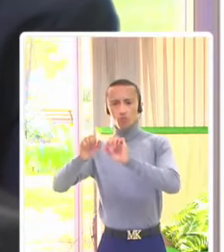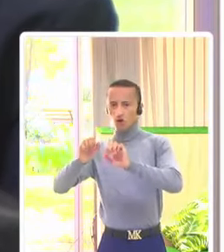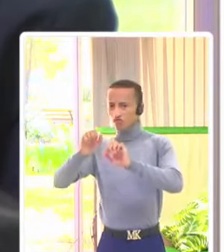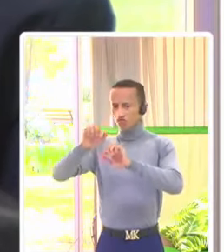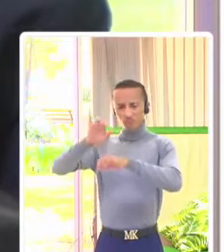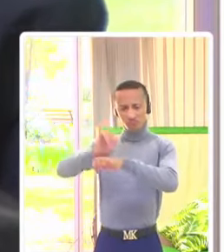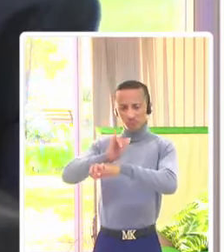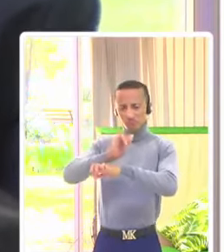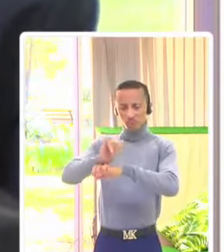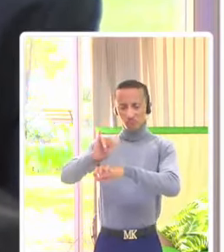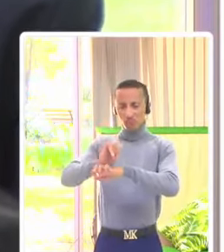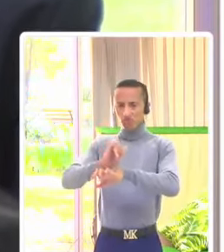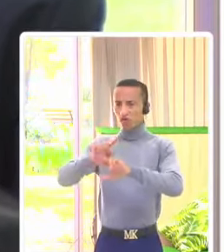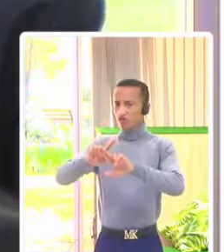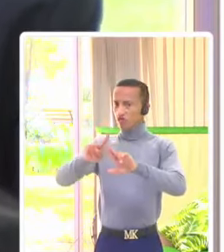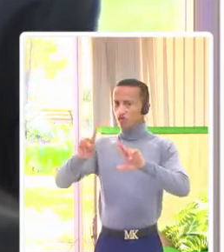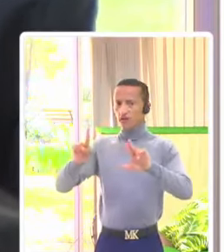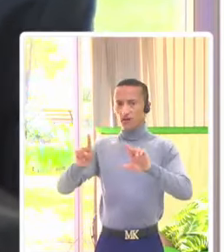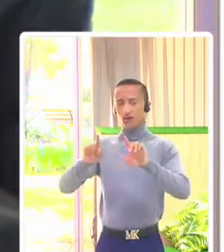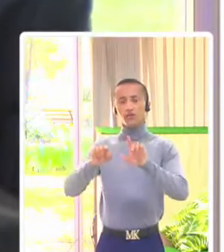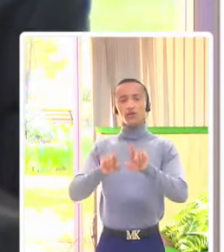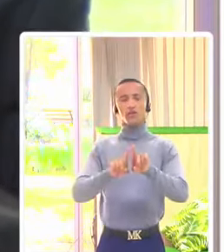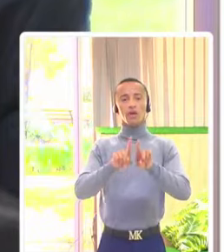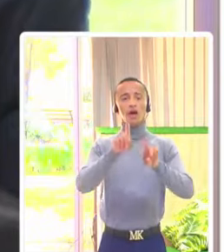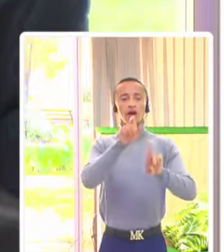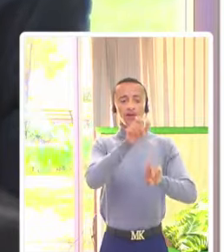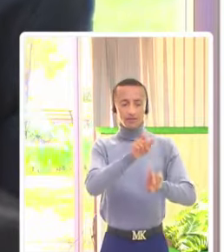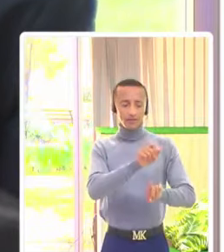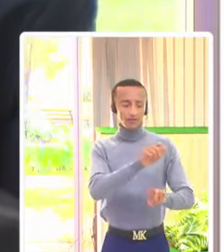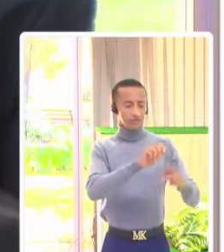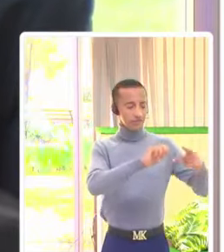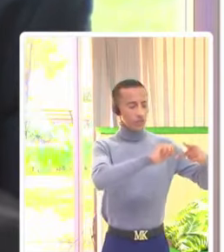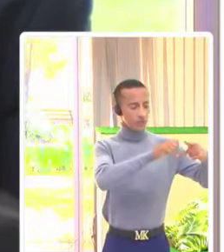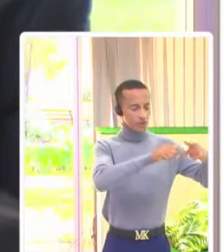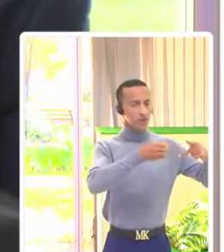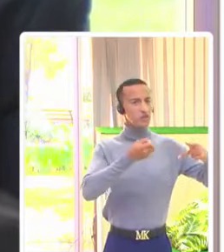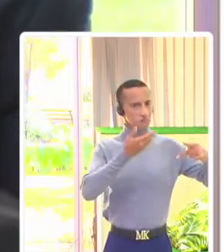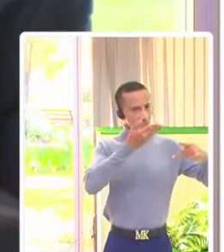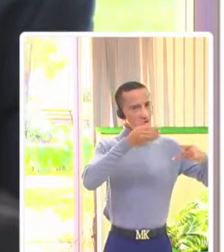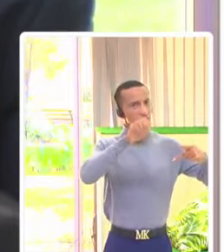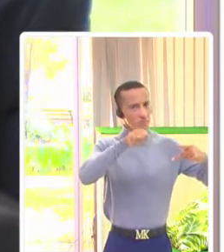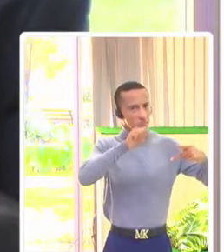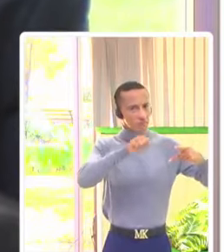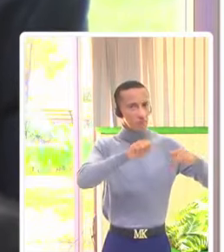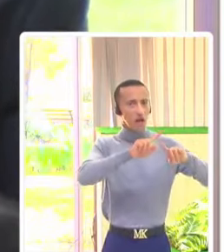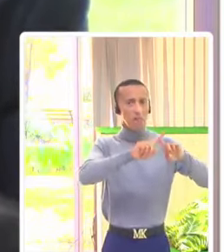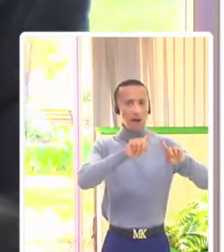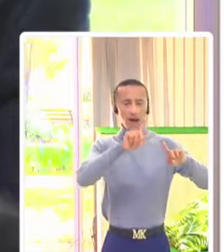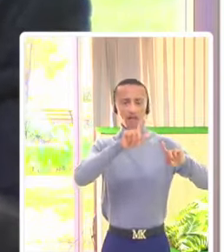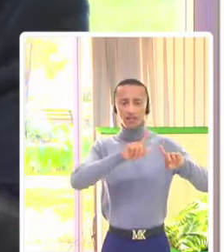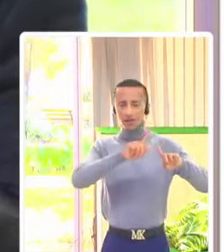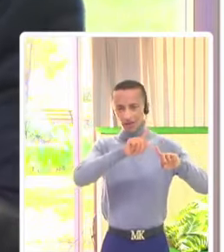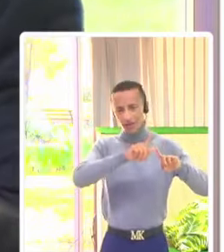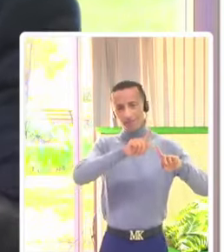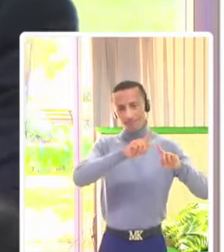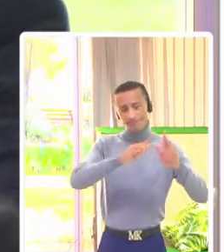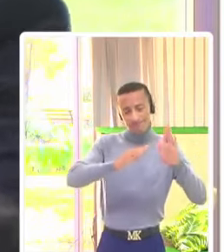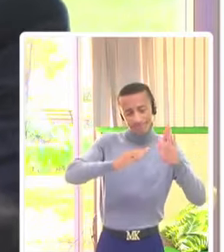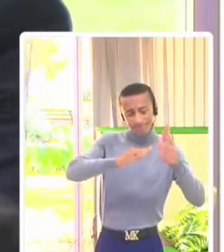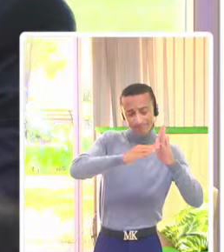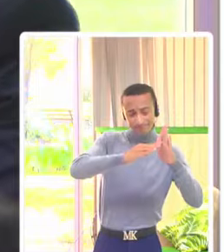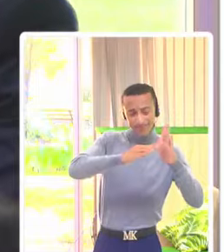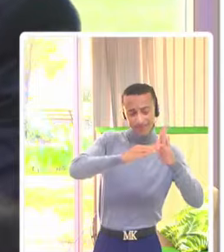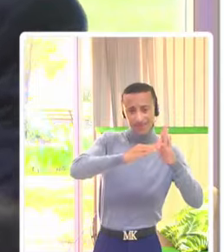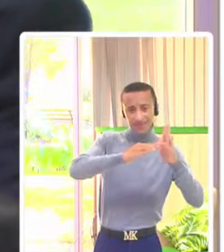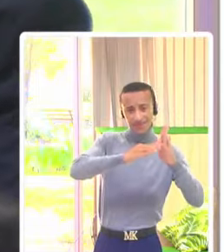Whereas PICS is a very good payment platform, but limited scope for innovation because the